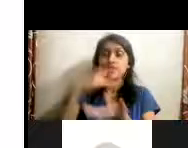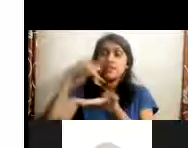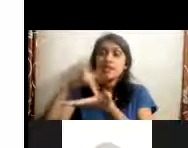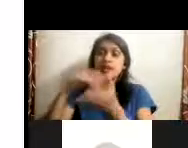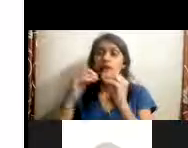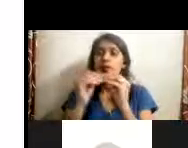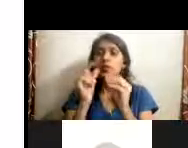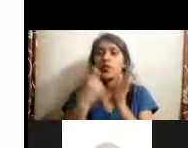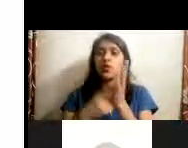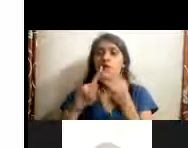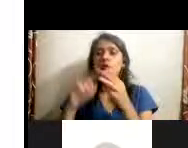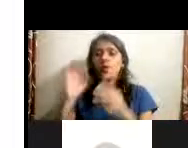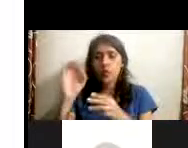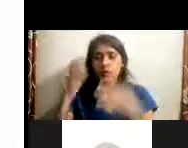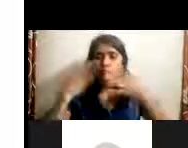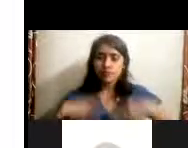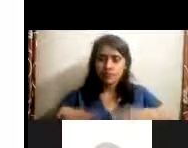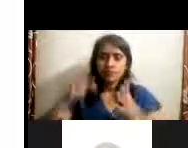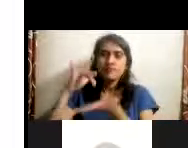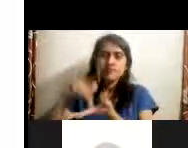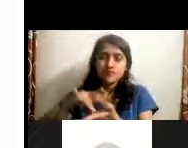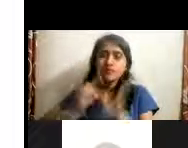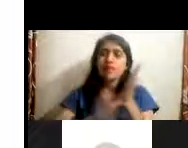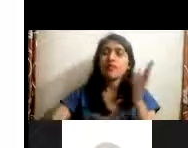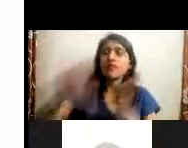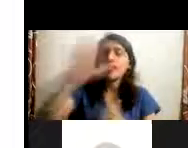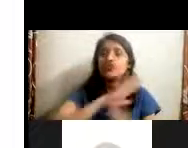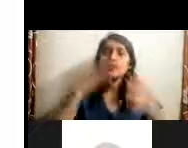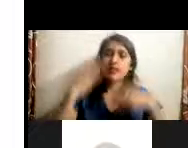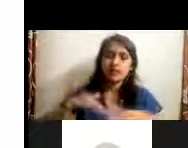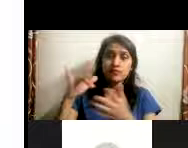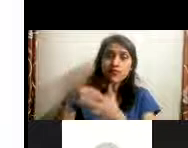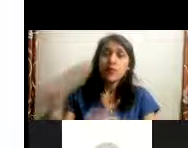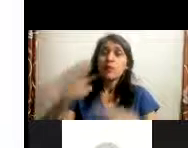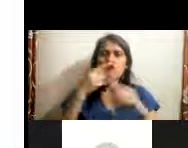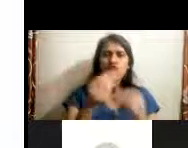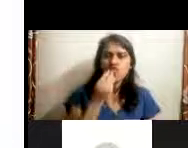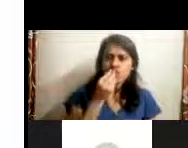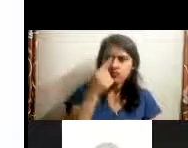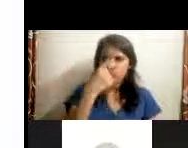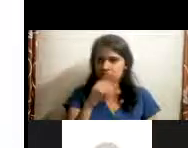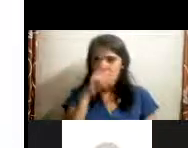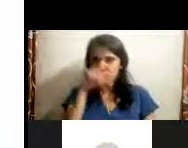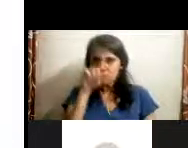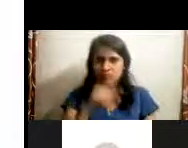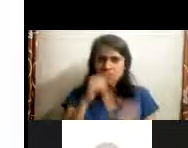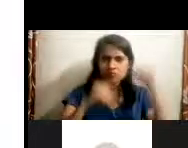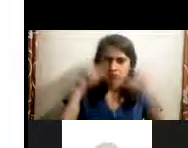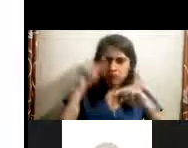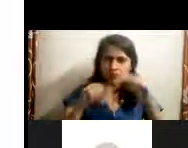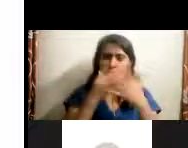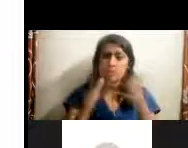Intelligence, we have the National Health Authority, and even for food safety and standards, we have an authority under the health